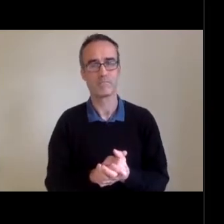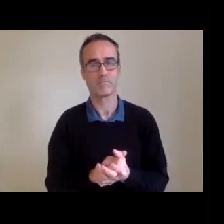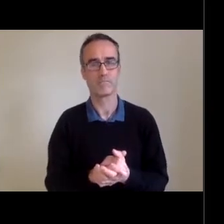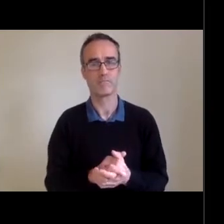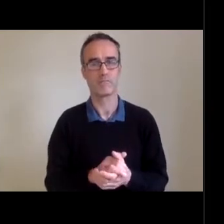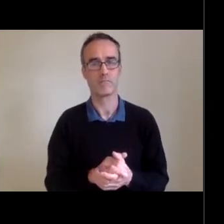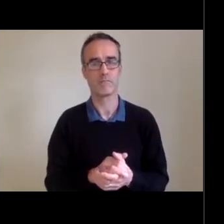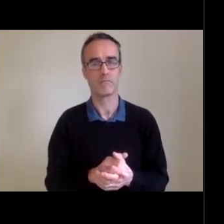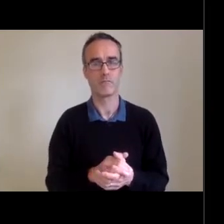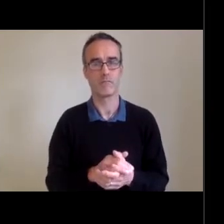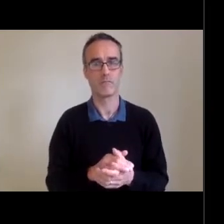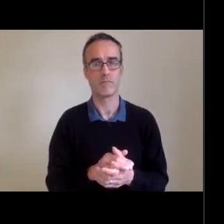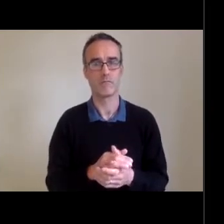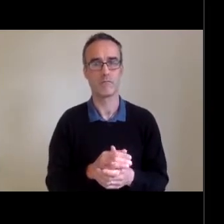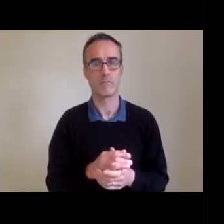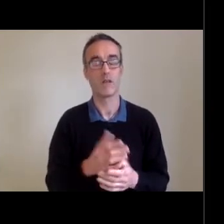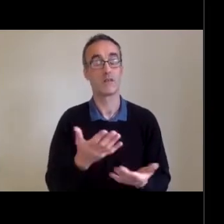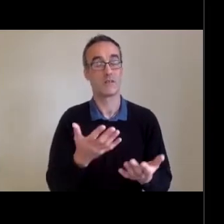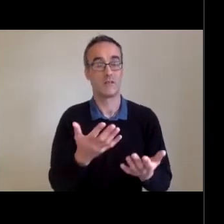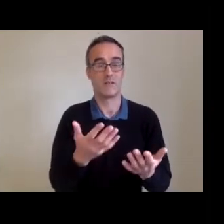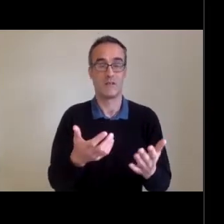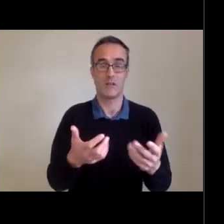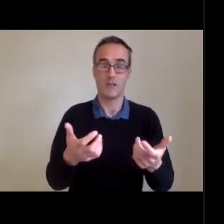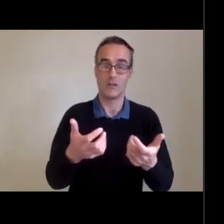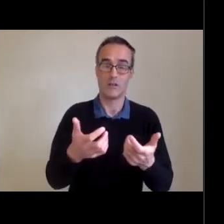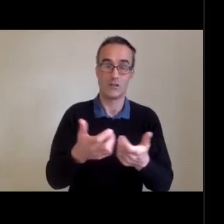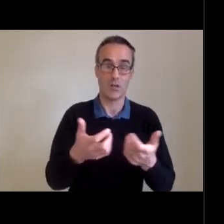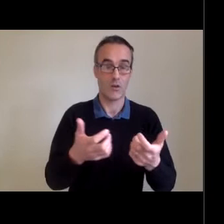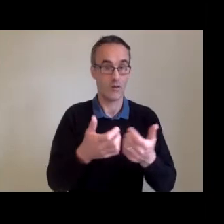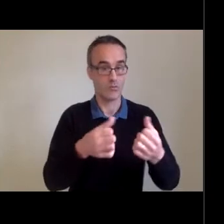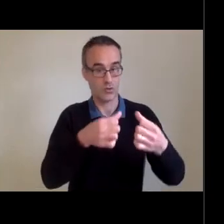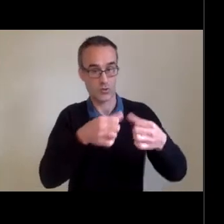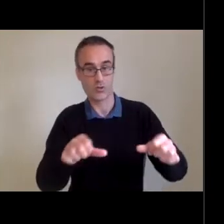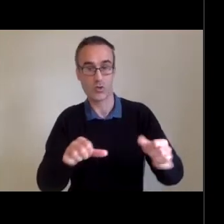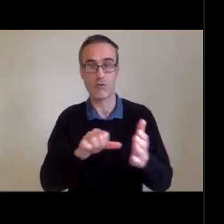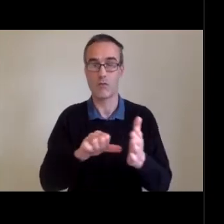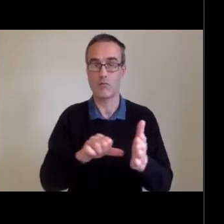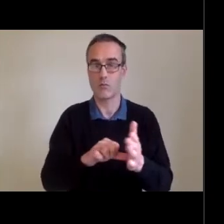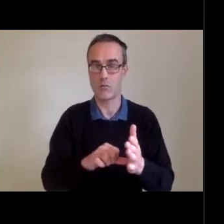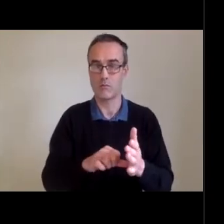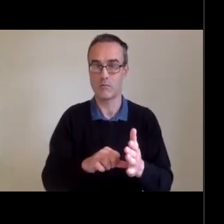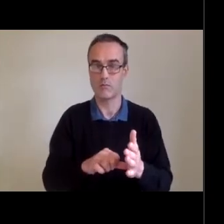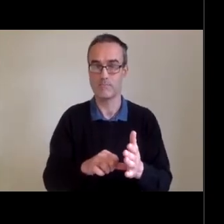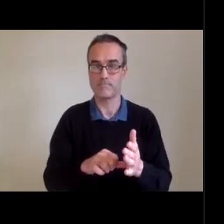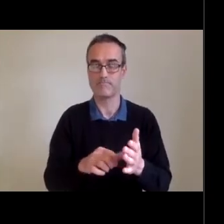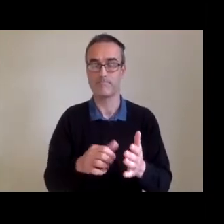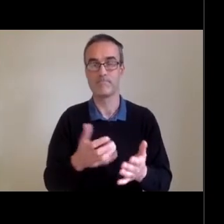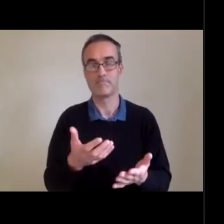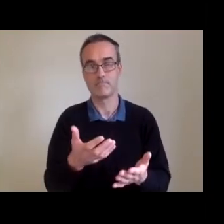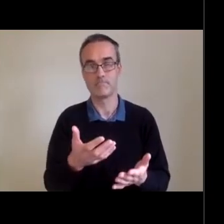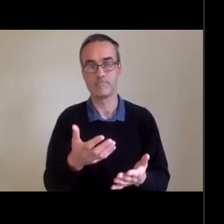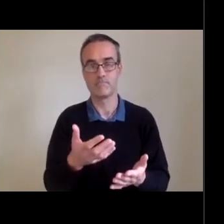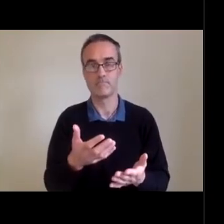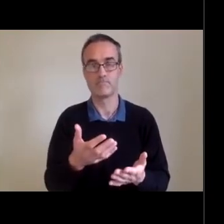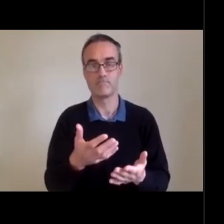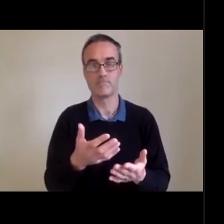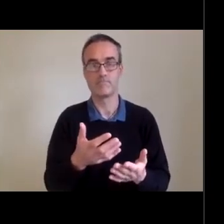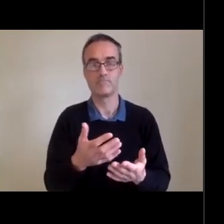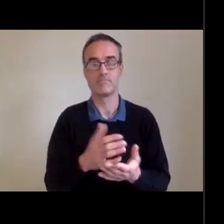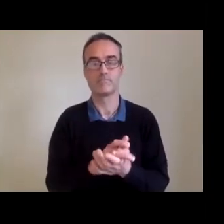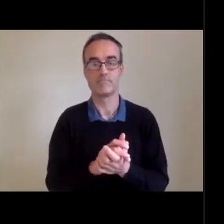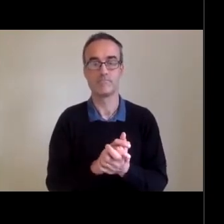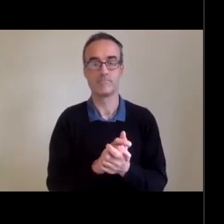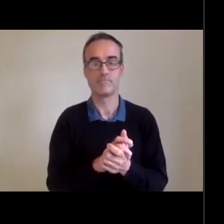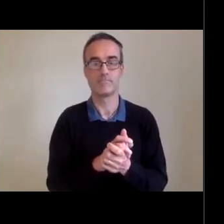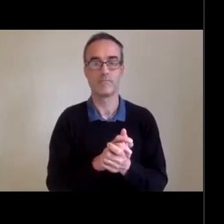And what is the implication of this? Then those that are actually now employed at